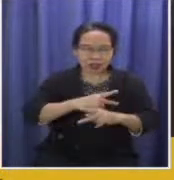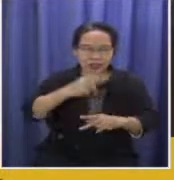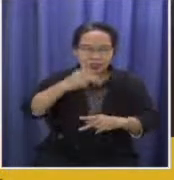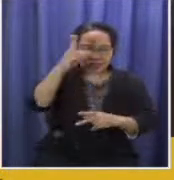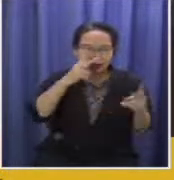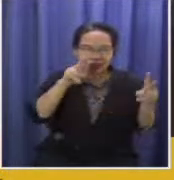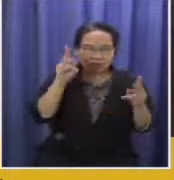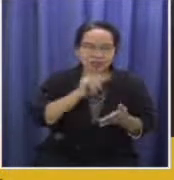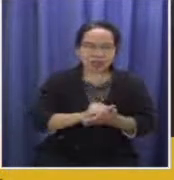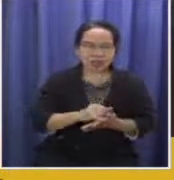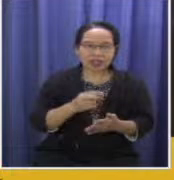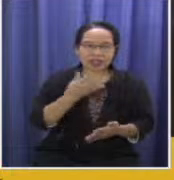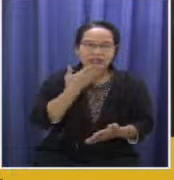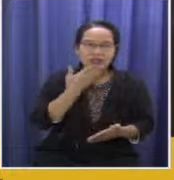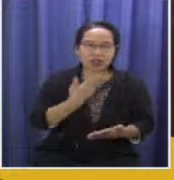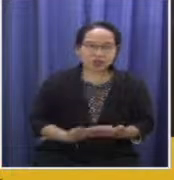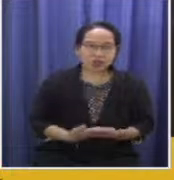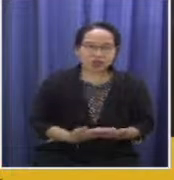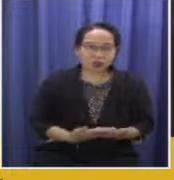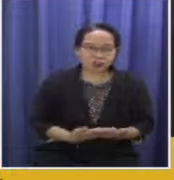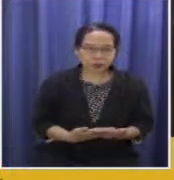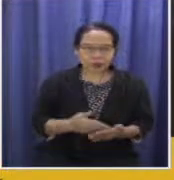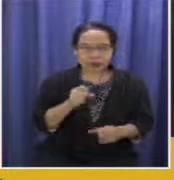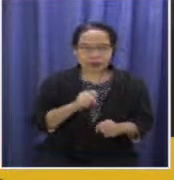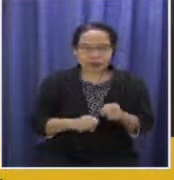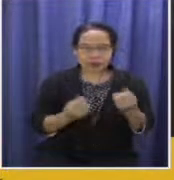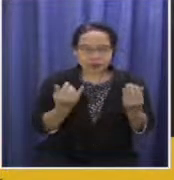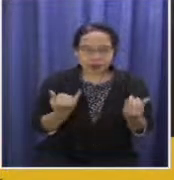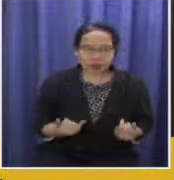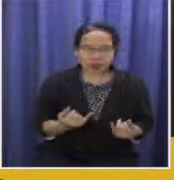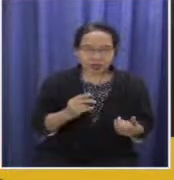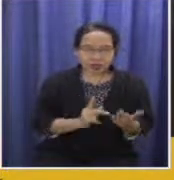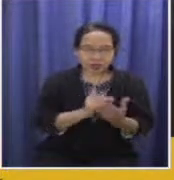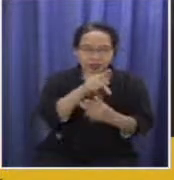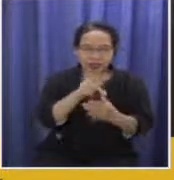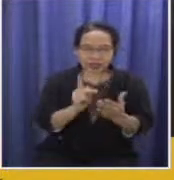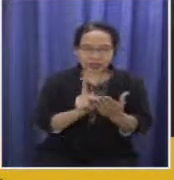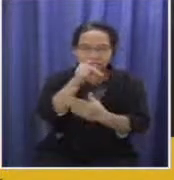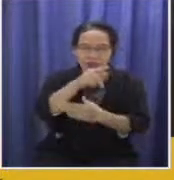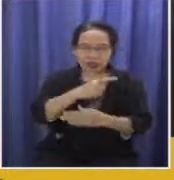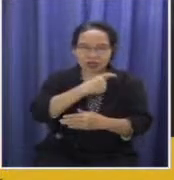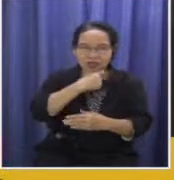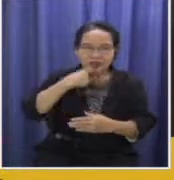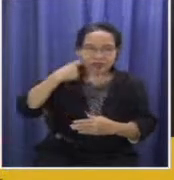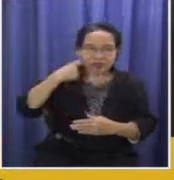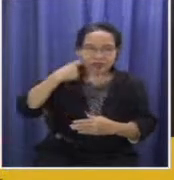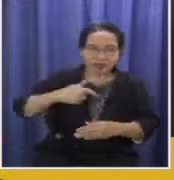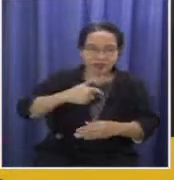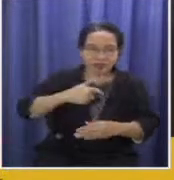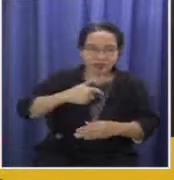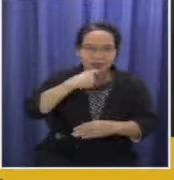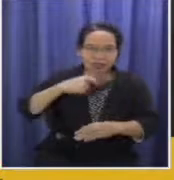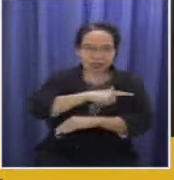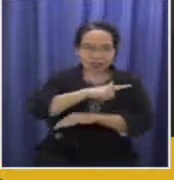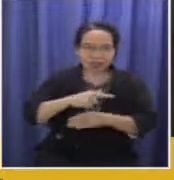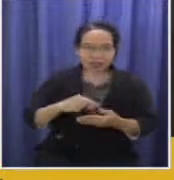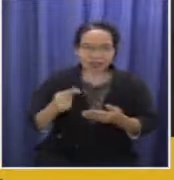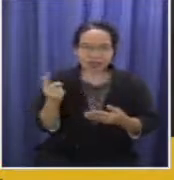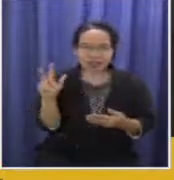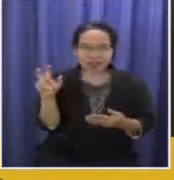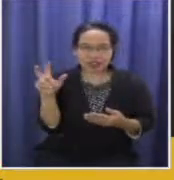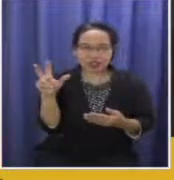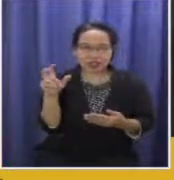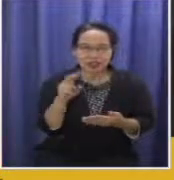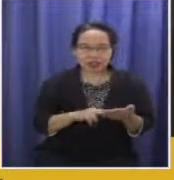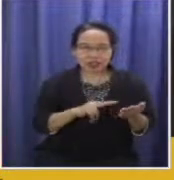God saw that it was good. So there are now plantations on dry land. On verse 13 now, let